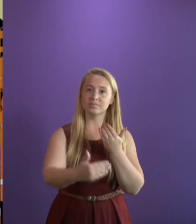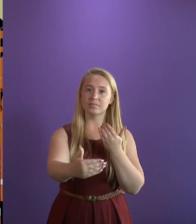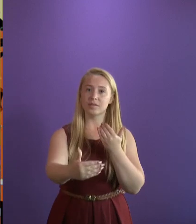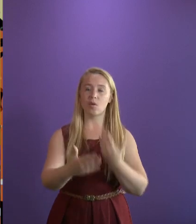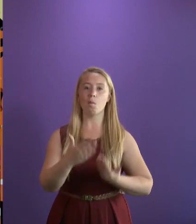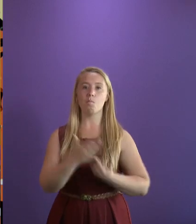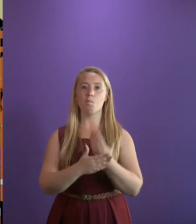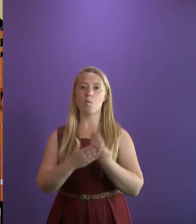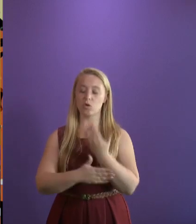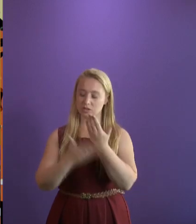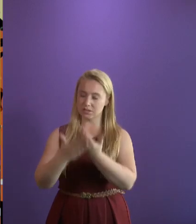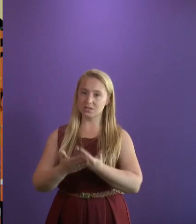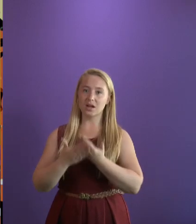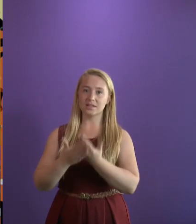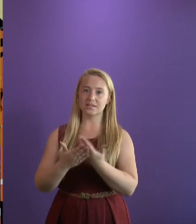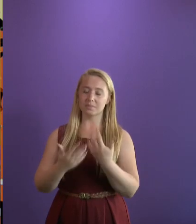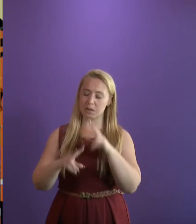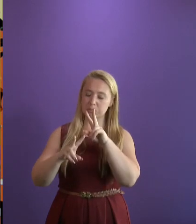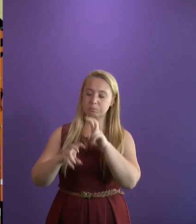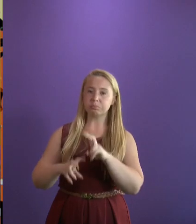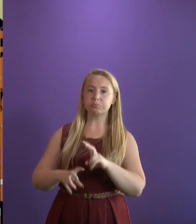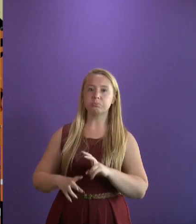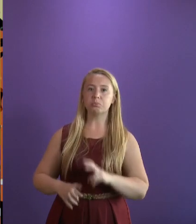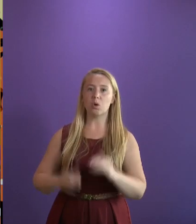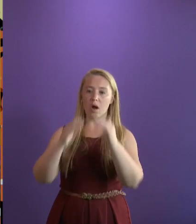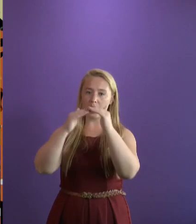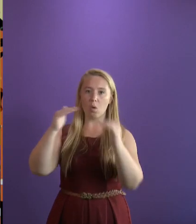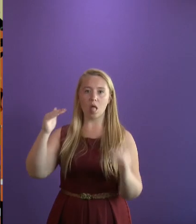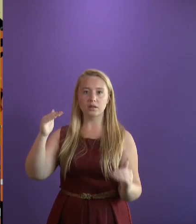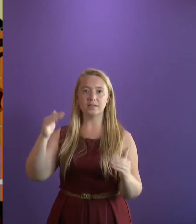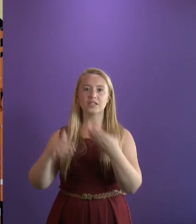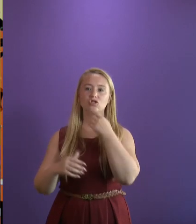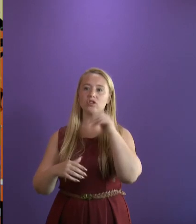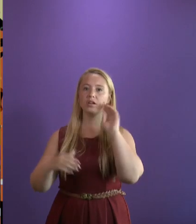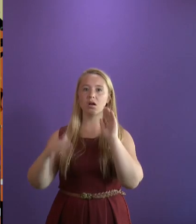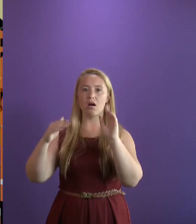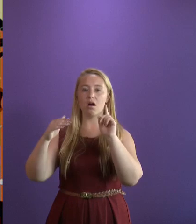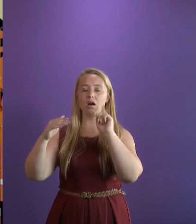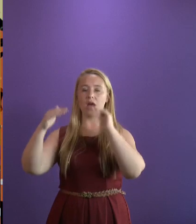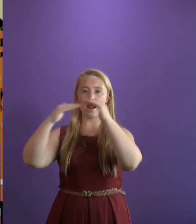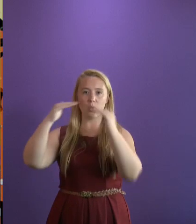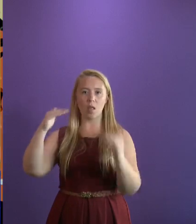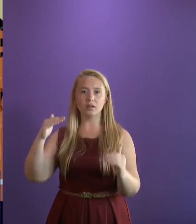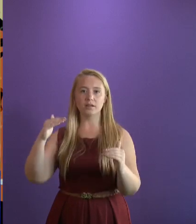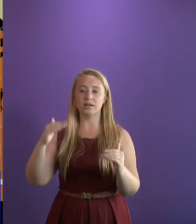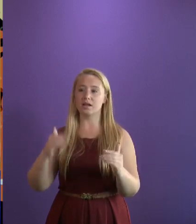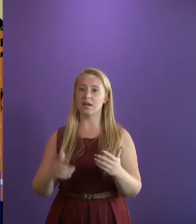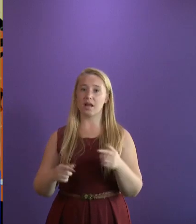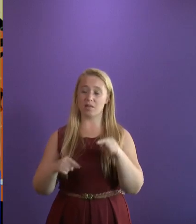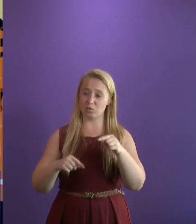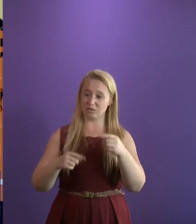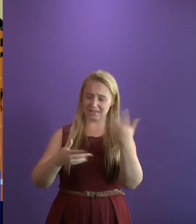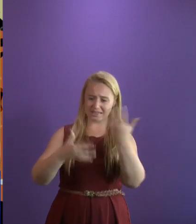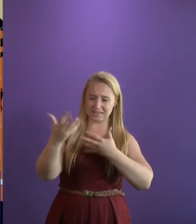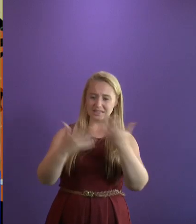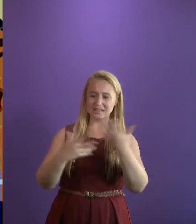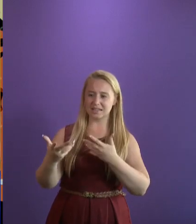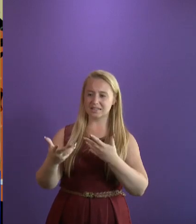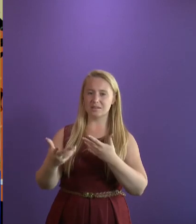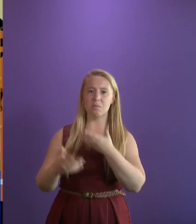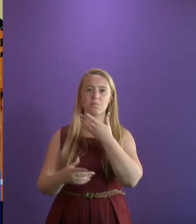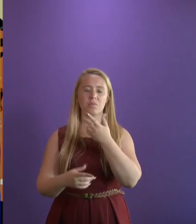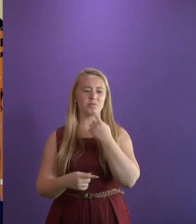we studied inequality, and I was in a class learning about gender inequality, and so many people, even being faced with these statistics, were saying, but that's not